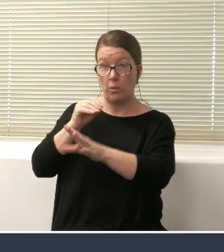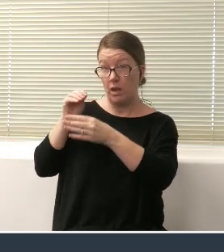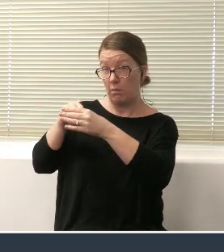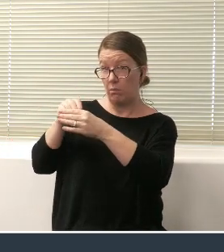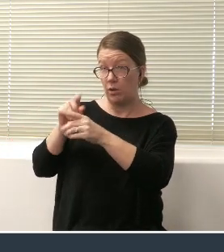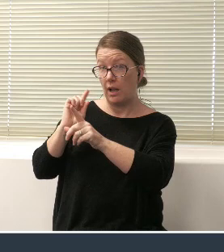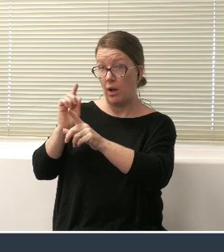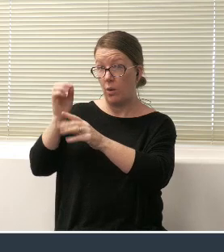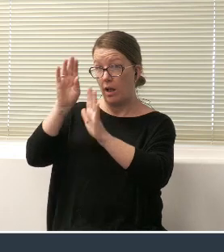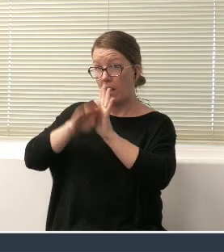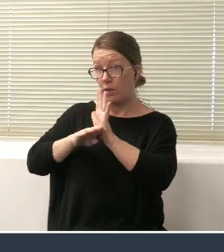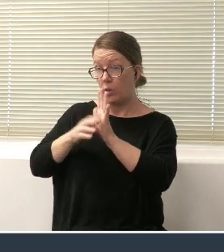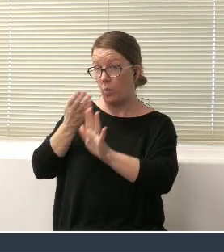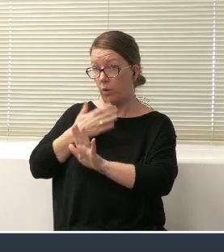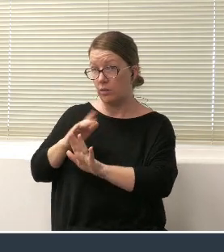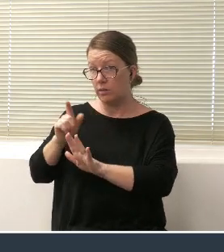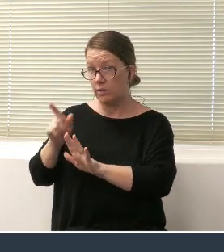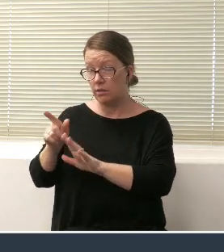Through you, Madam Mayor. So